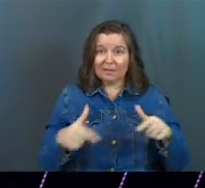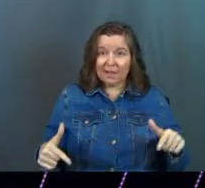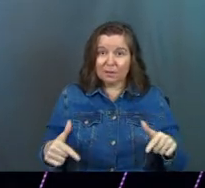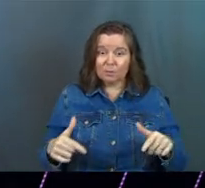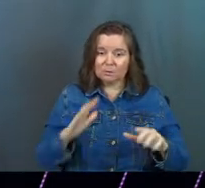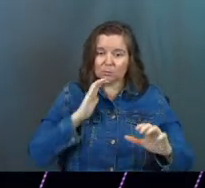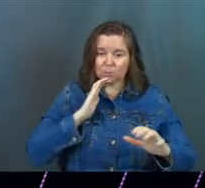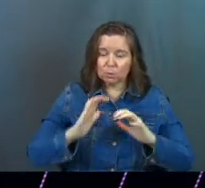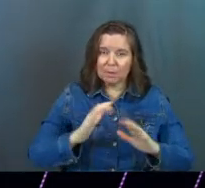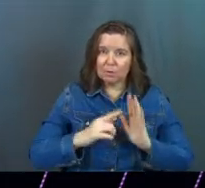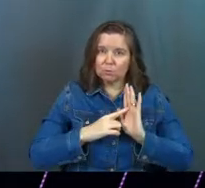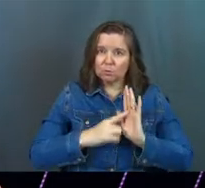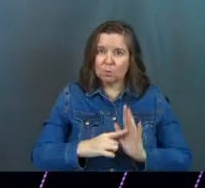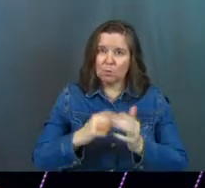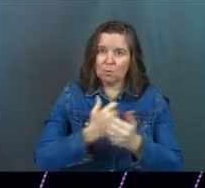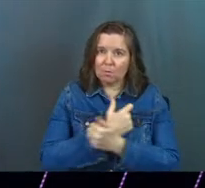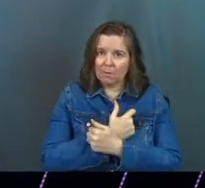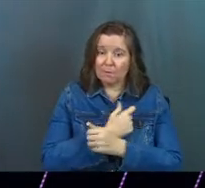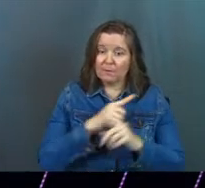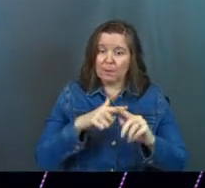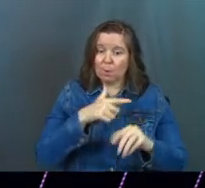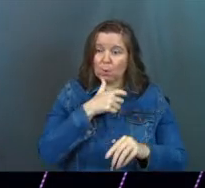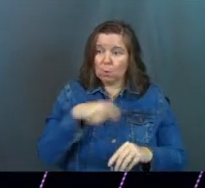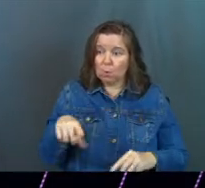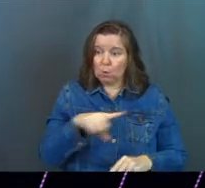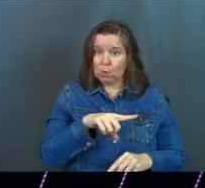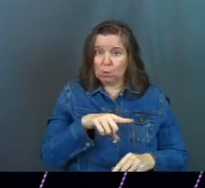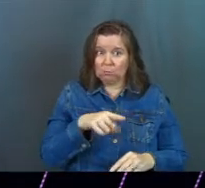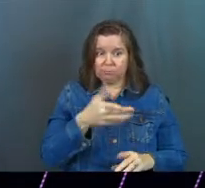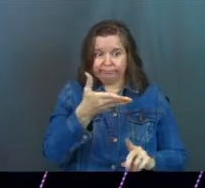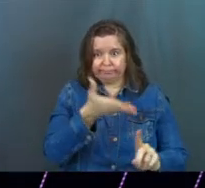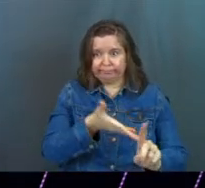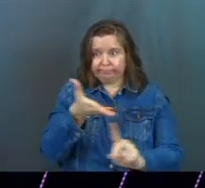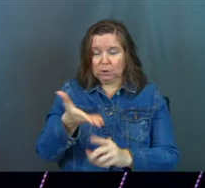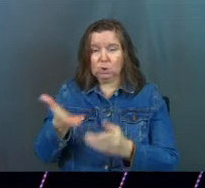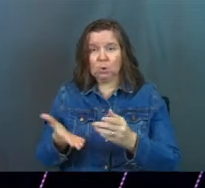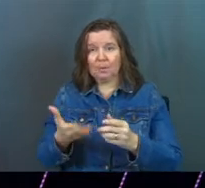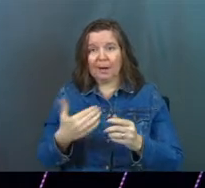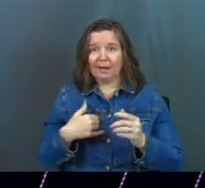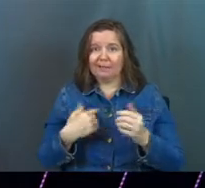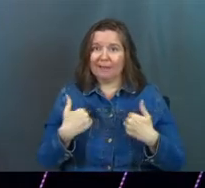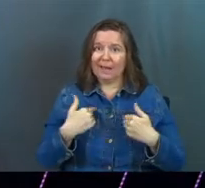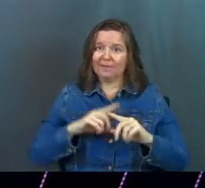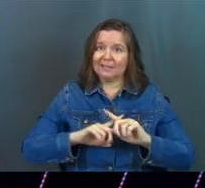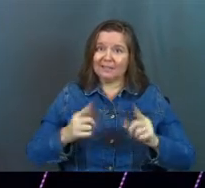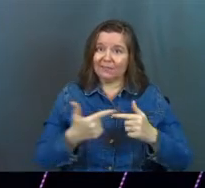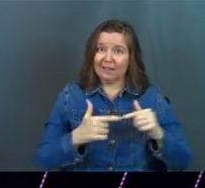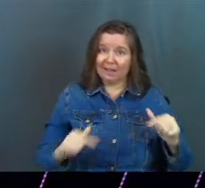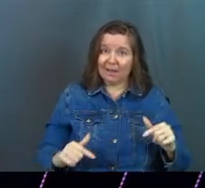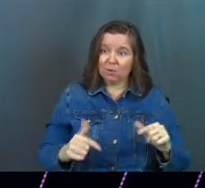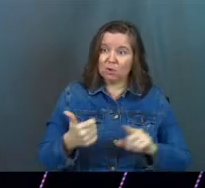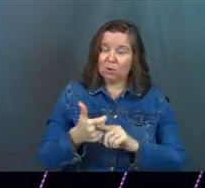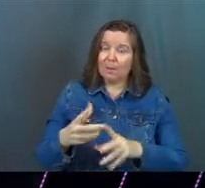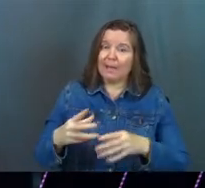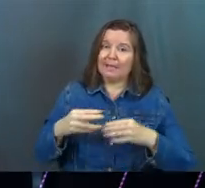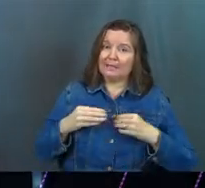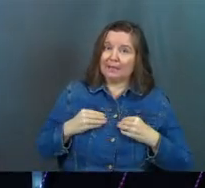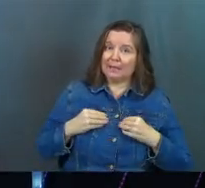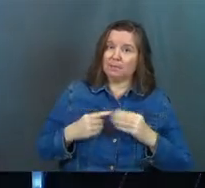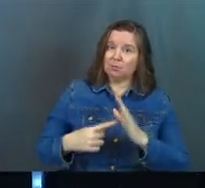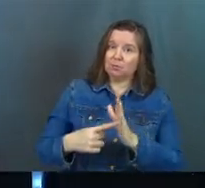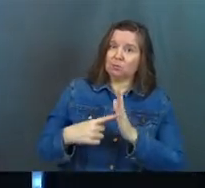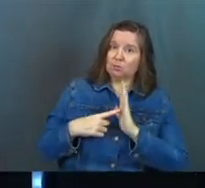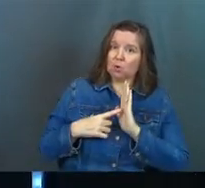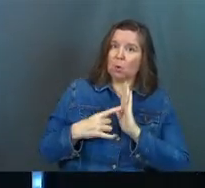love that we speak to each other, and depending on who you are, you might speak a different language to somebody else, and you might receive a